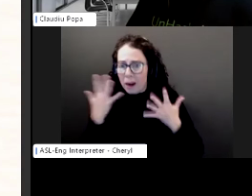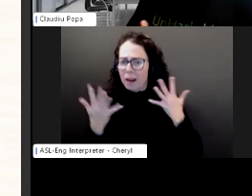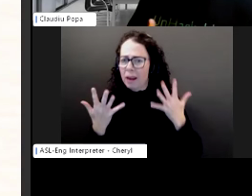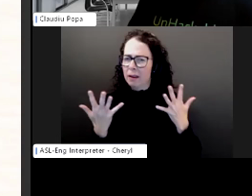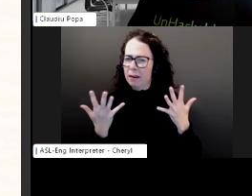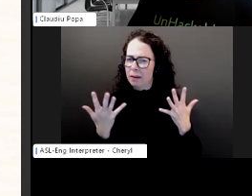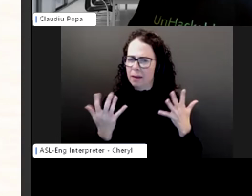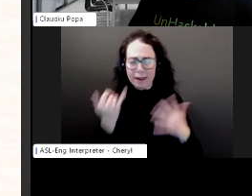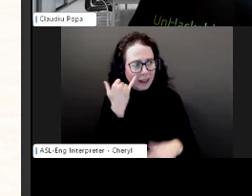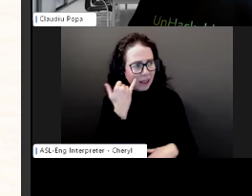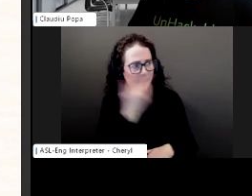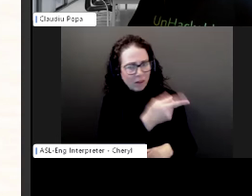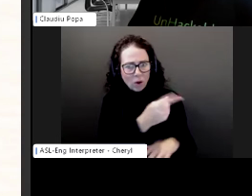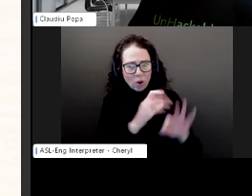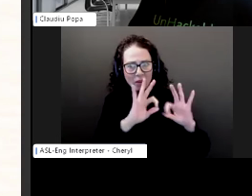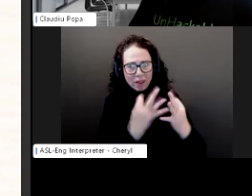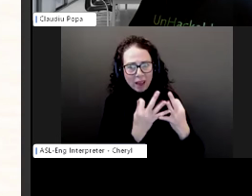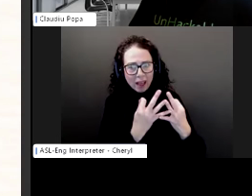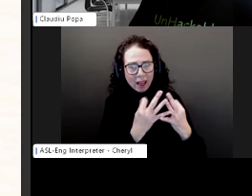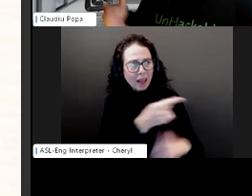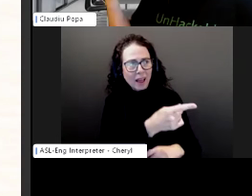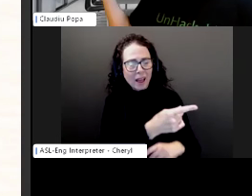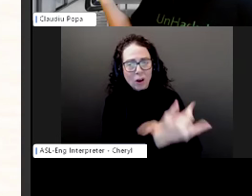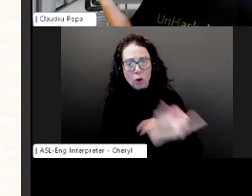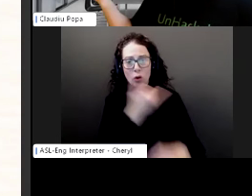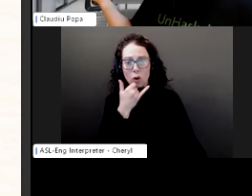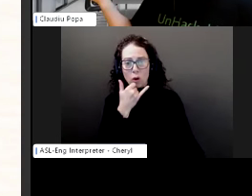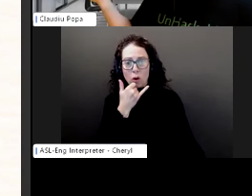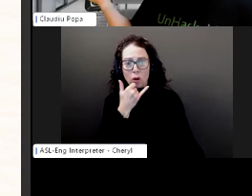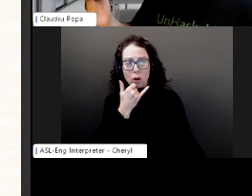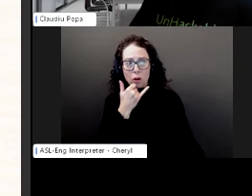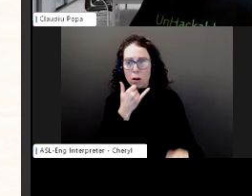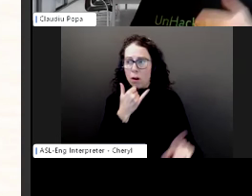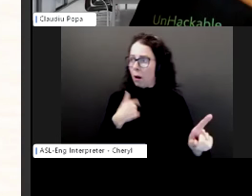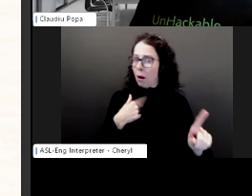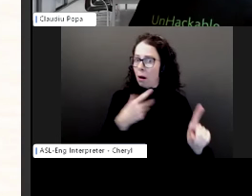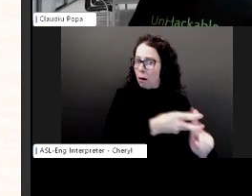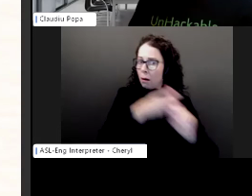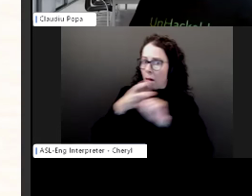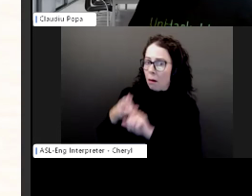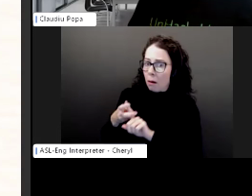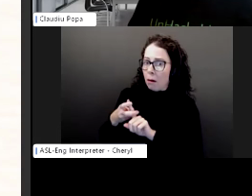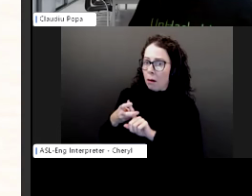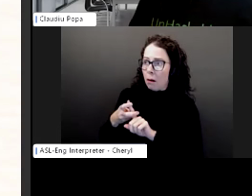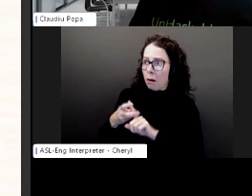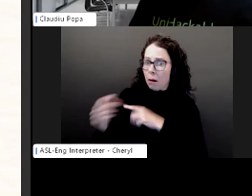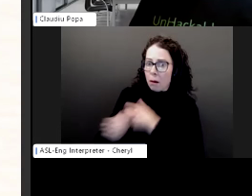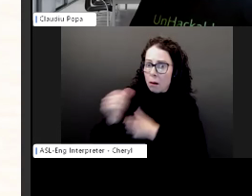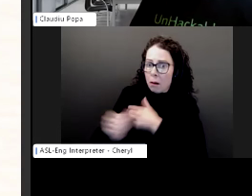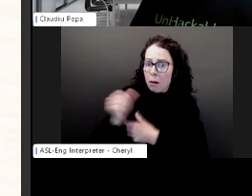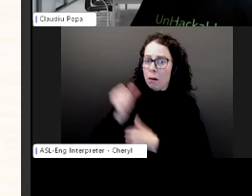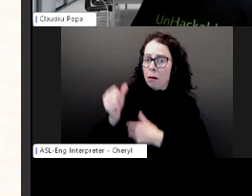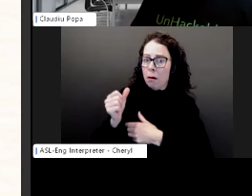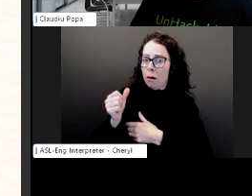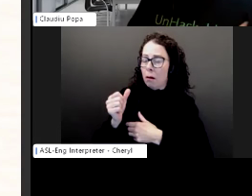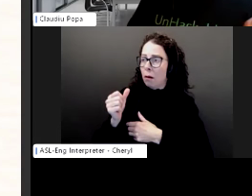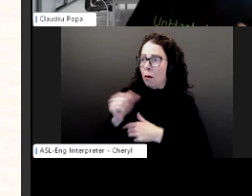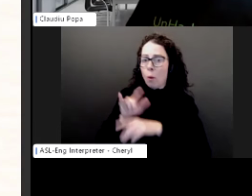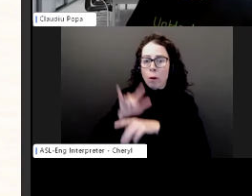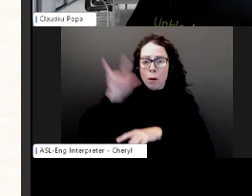family member or a friend, right? They call and they say, look, I've been abducted, or I'm stuck in a foreign